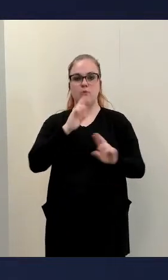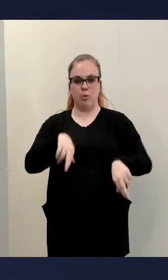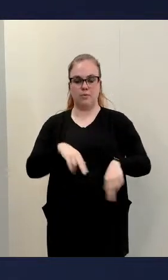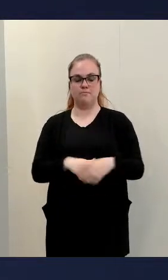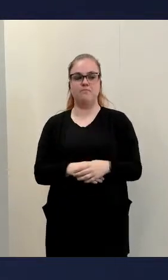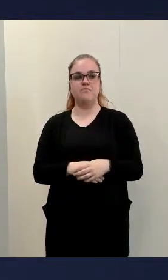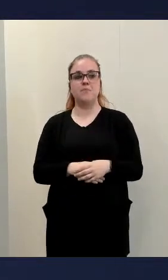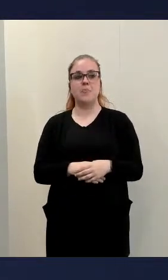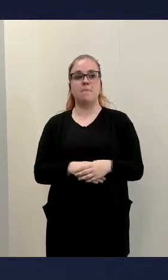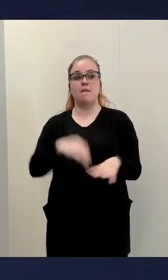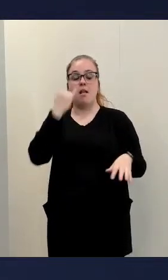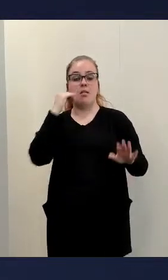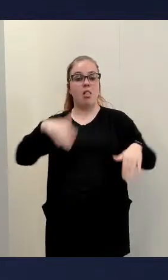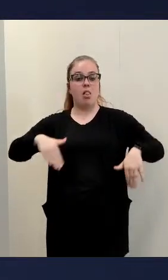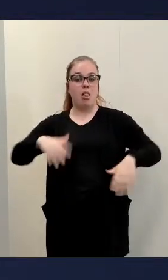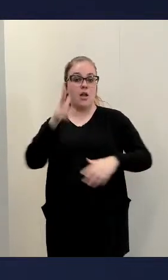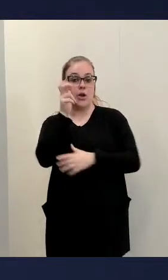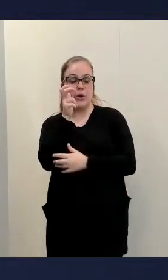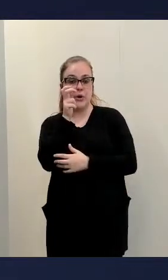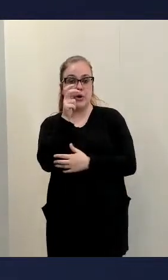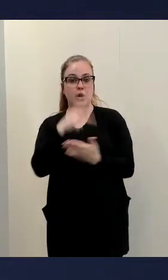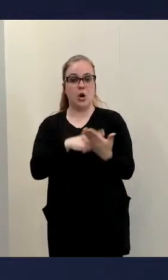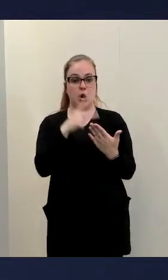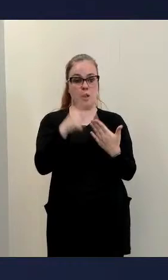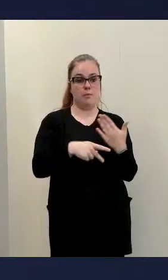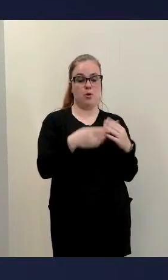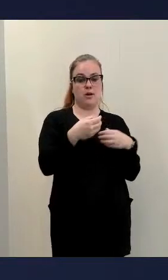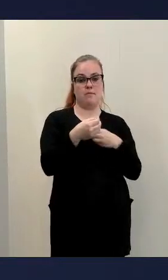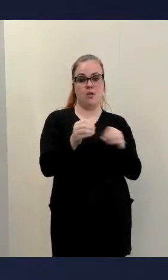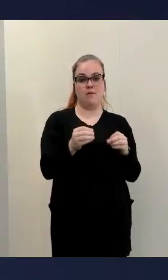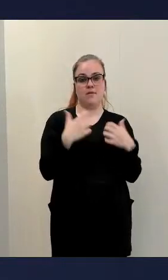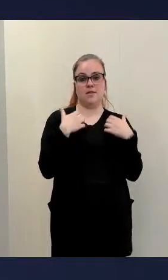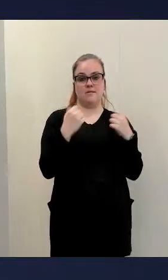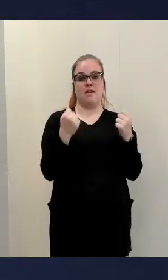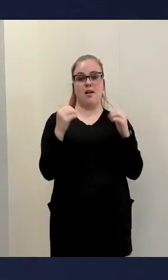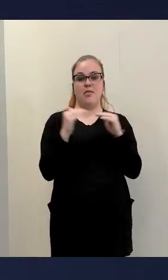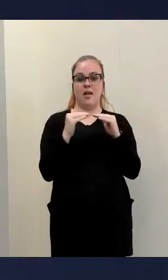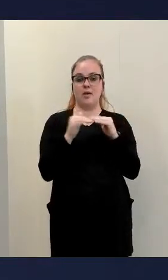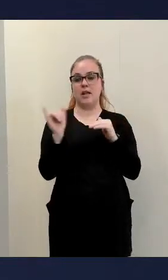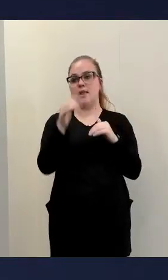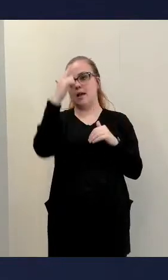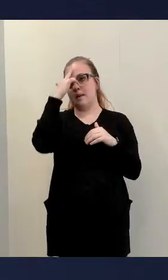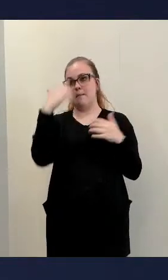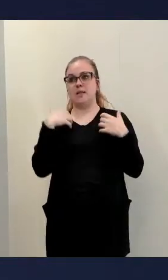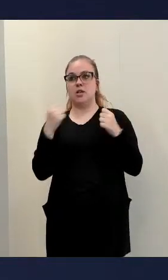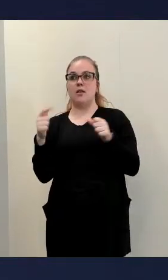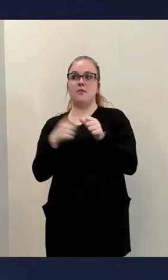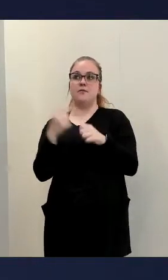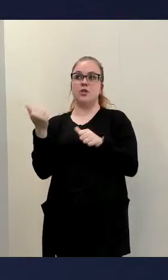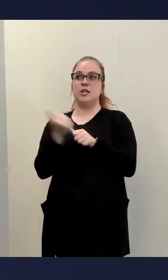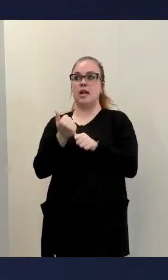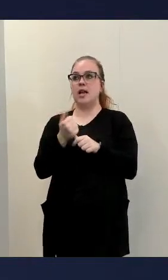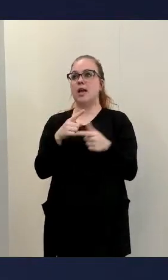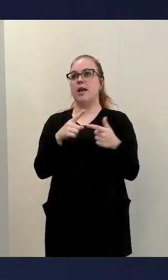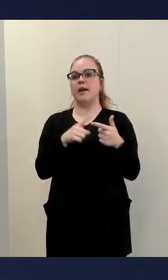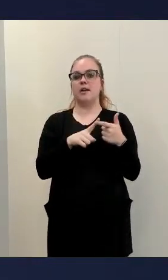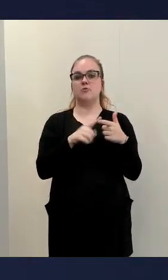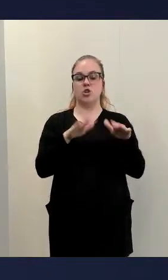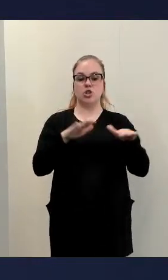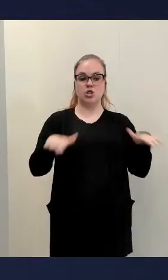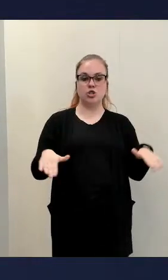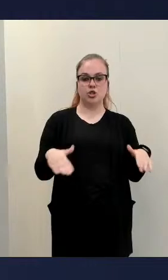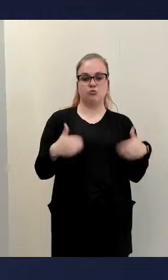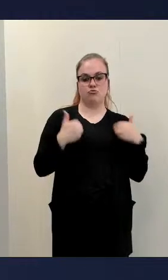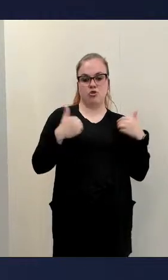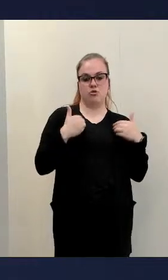if you haven't heard about our programs in the Office of Health Equity, like the Mental Health First Aid, our Children and Youth with Special